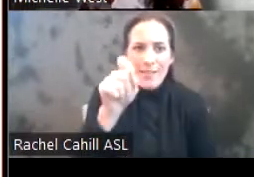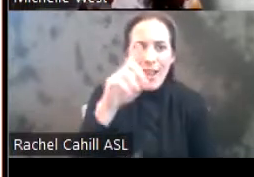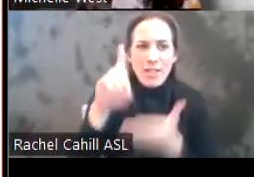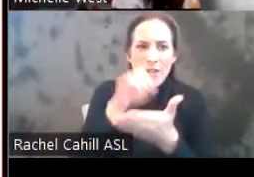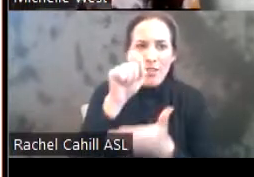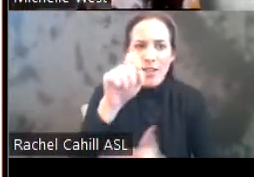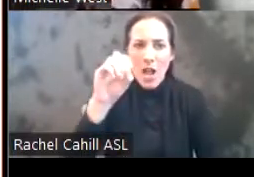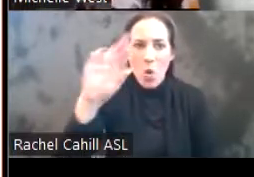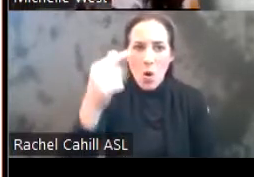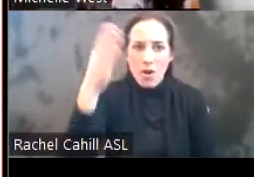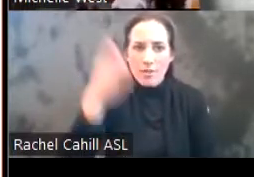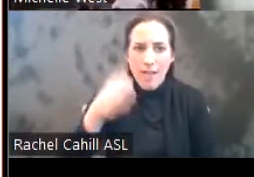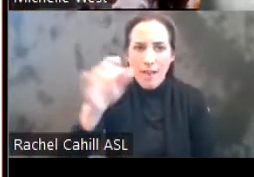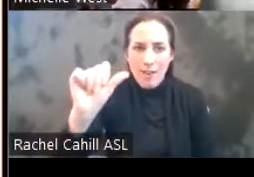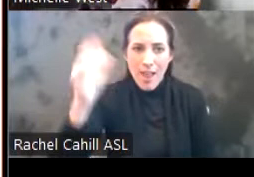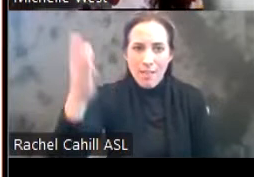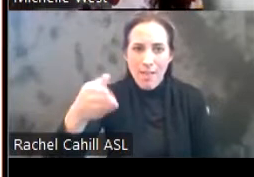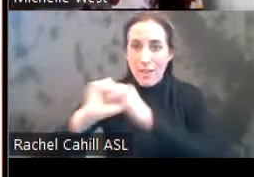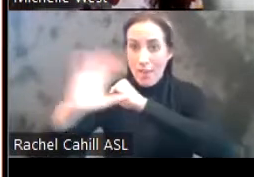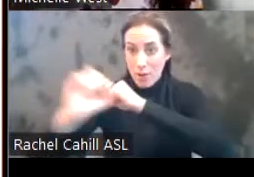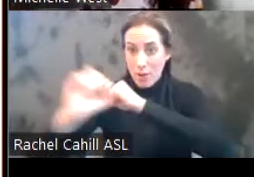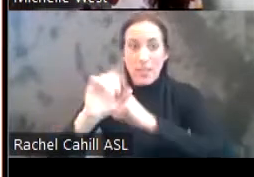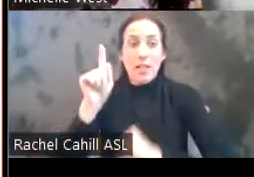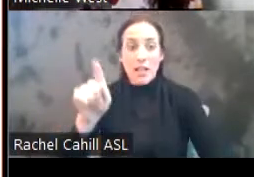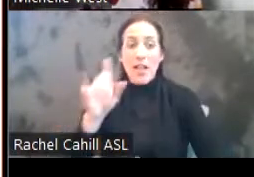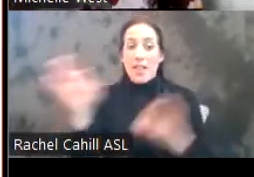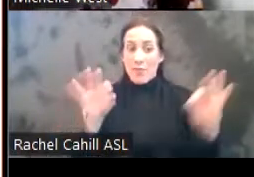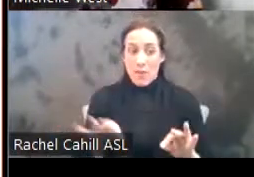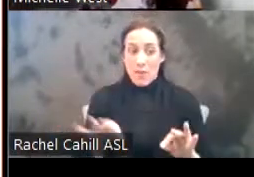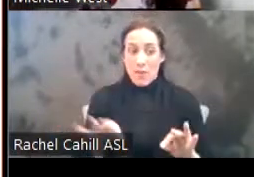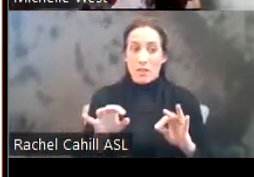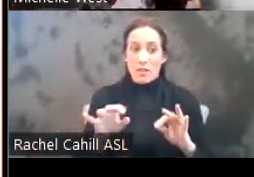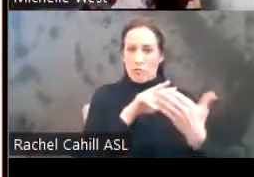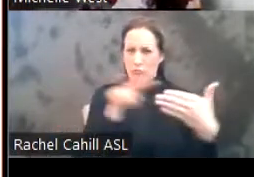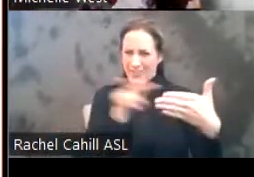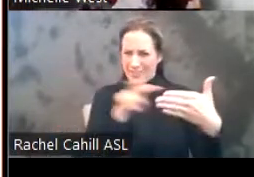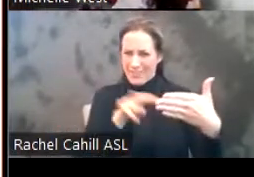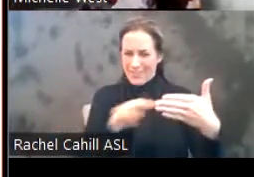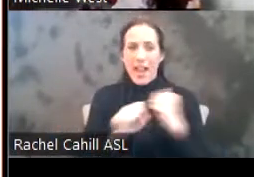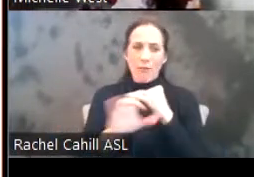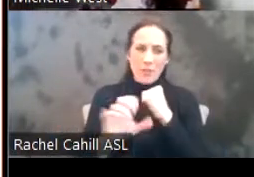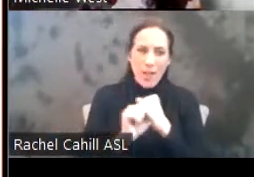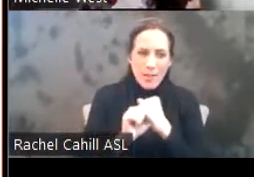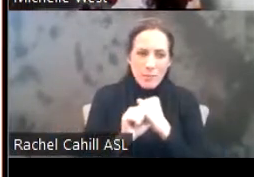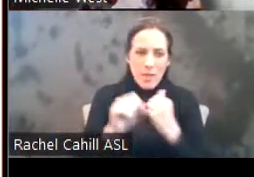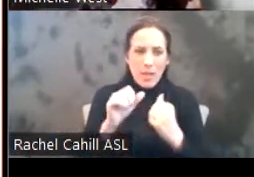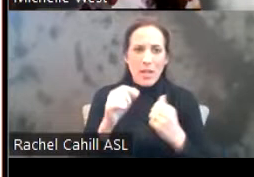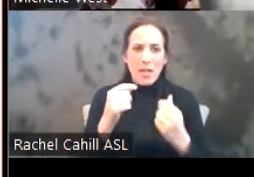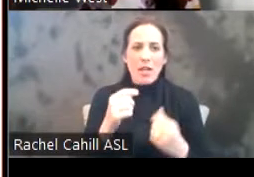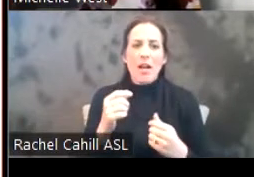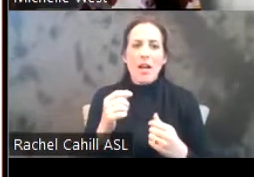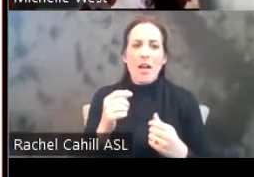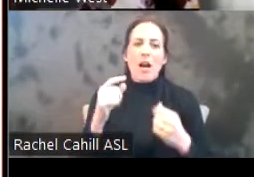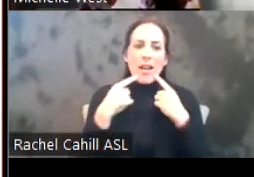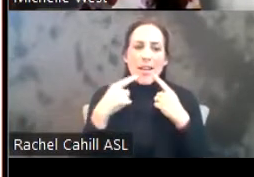marketing-dictionary.org/a/advertising. And the definition is, advertising is the placement of announcements and messages in time or space by